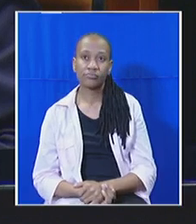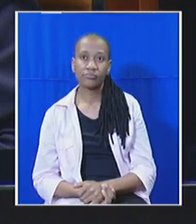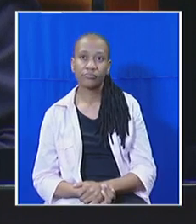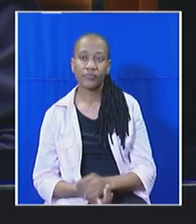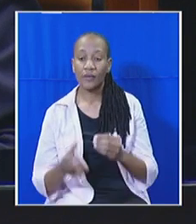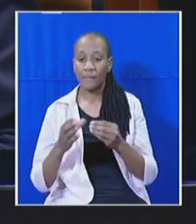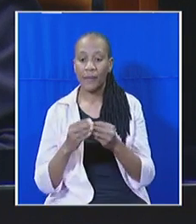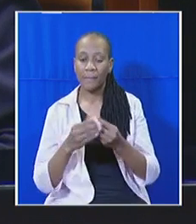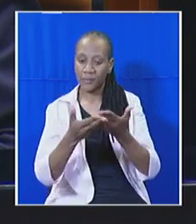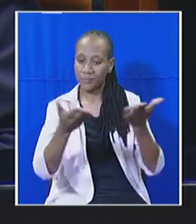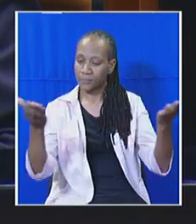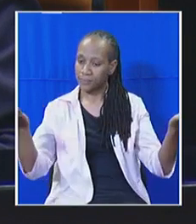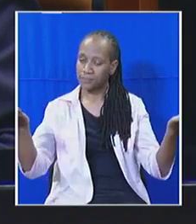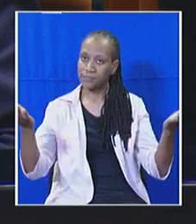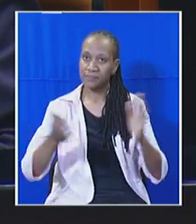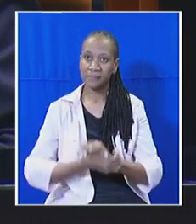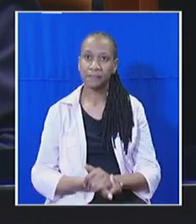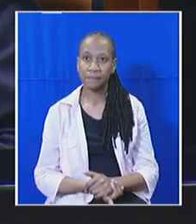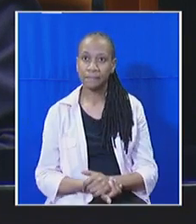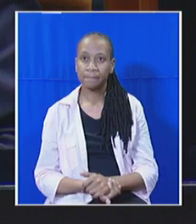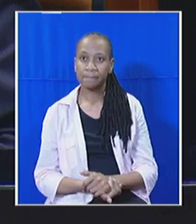Honorable members. On a point.